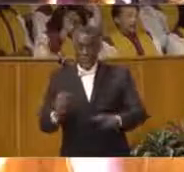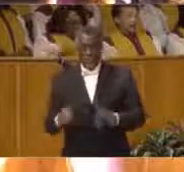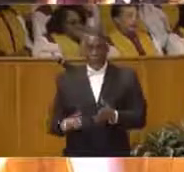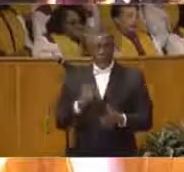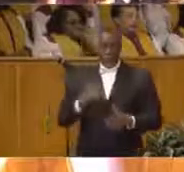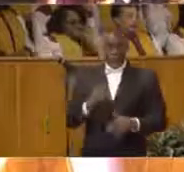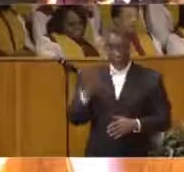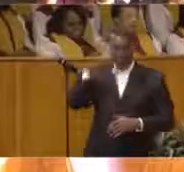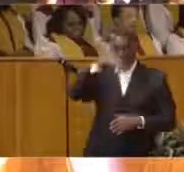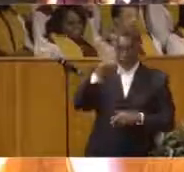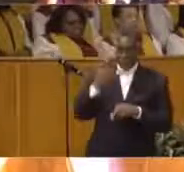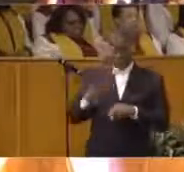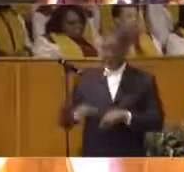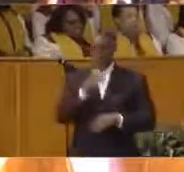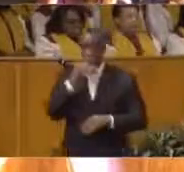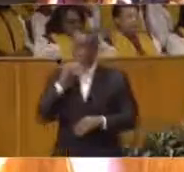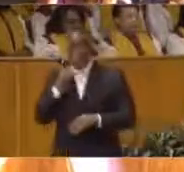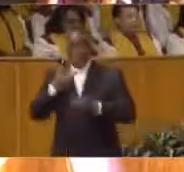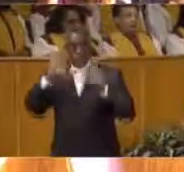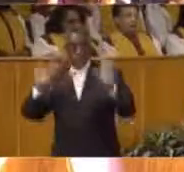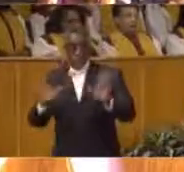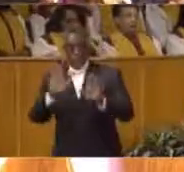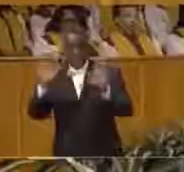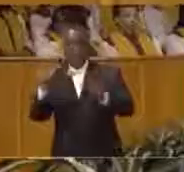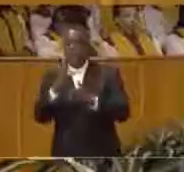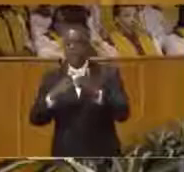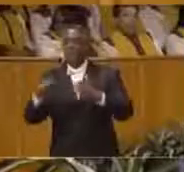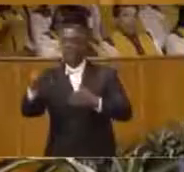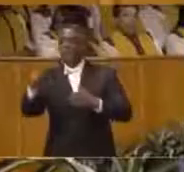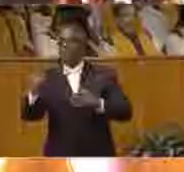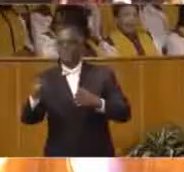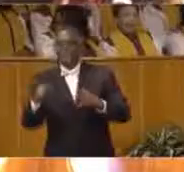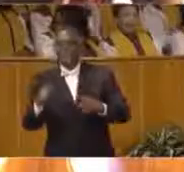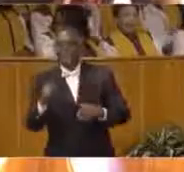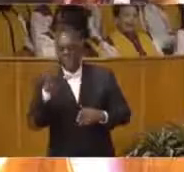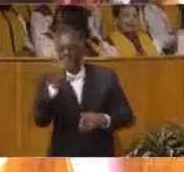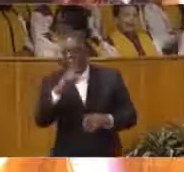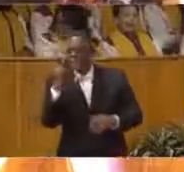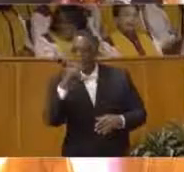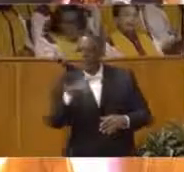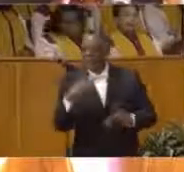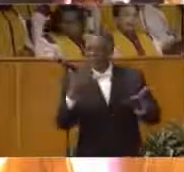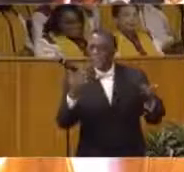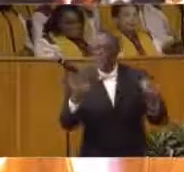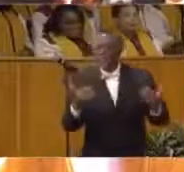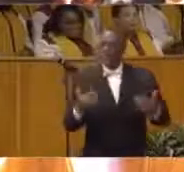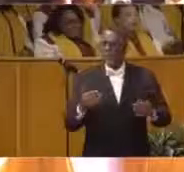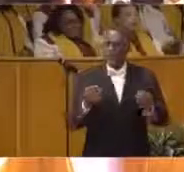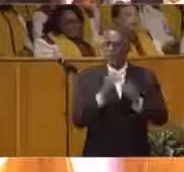weird about sitting at home. Some more of y'all are raising your hand. Just act.